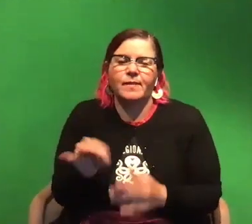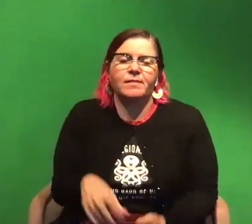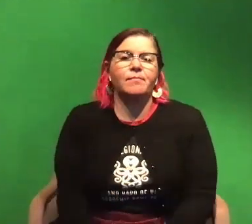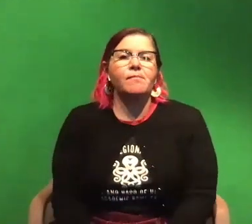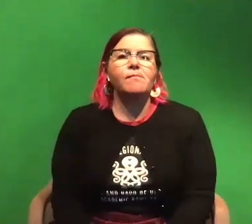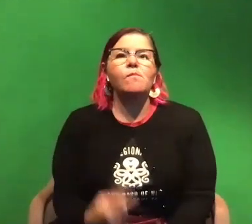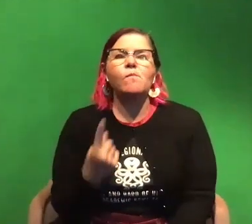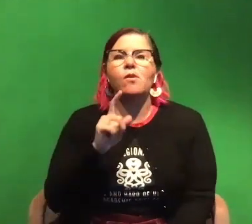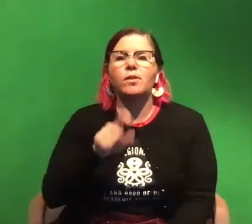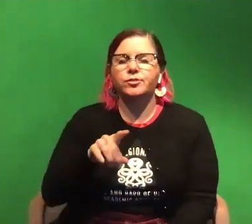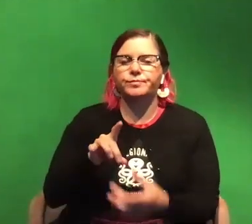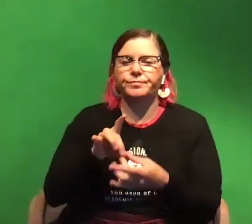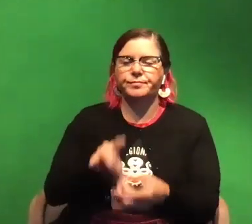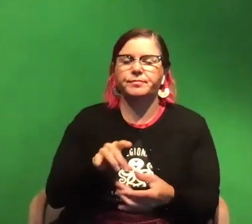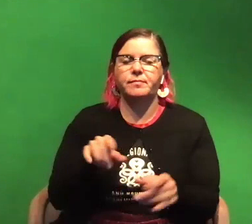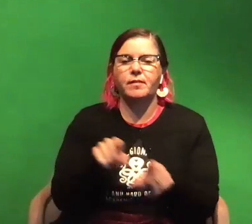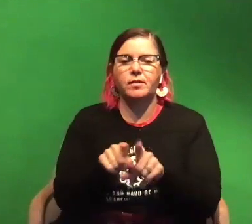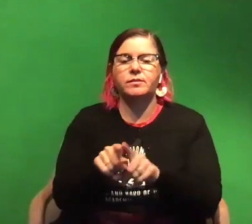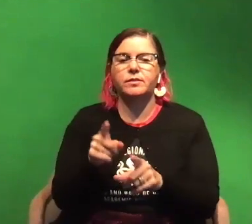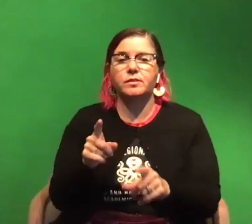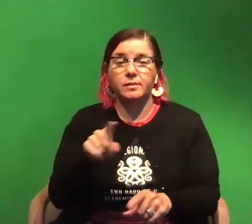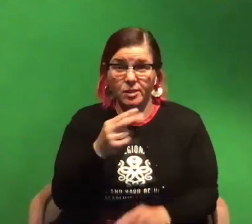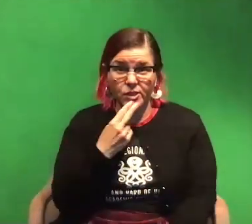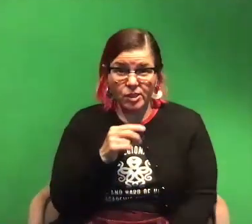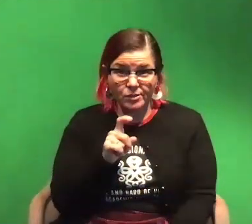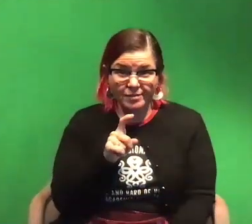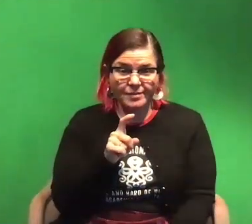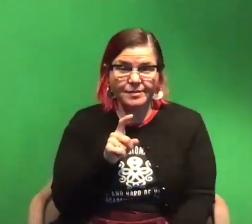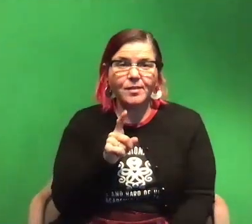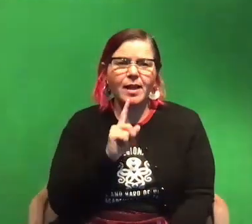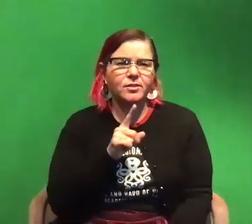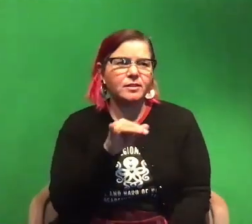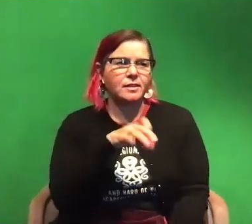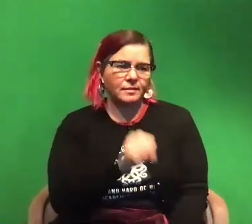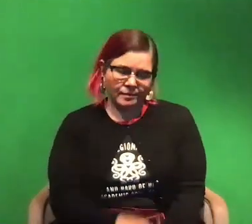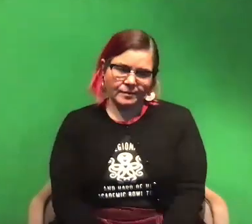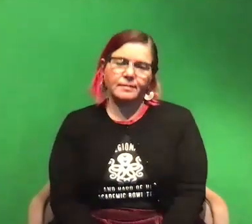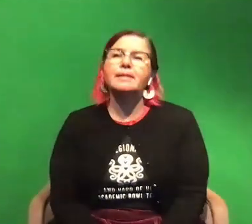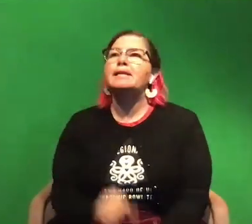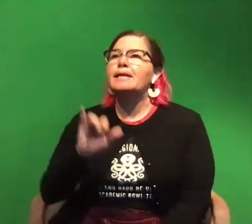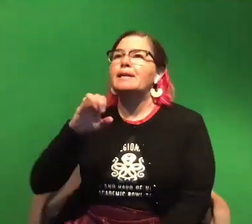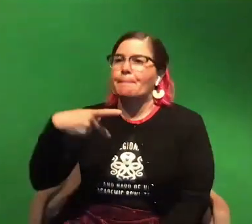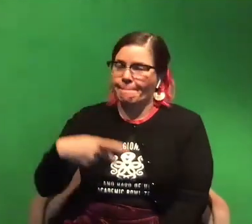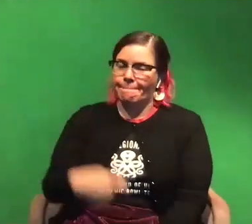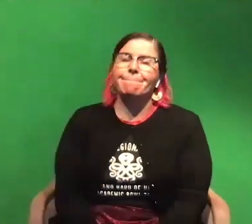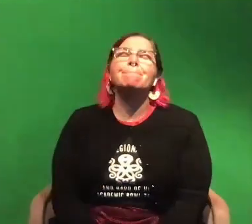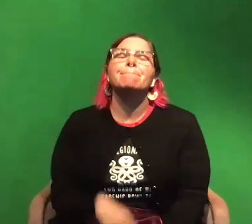One of the questions also in here is, are they very cute? And the answer is yes. Yep. Overwhelming